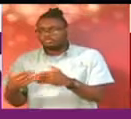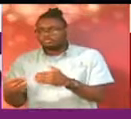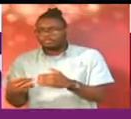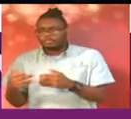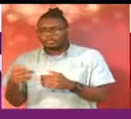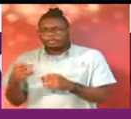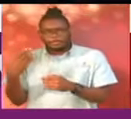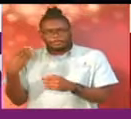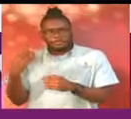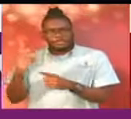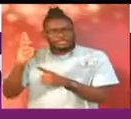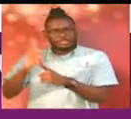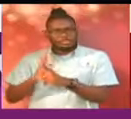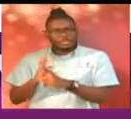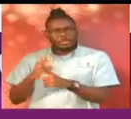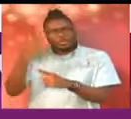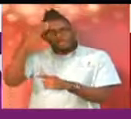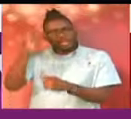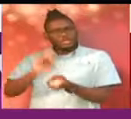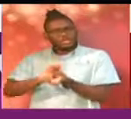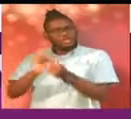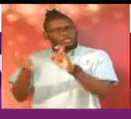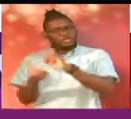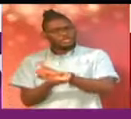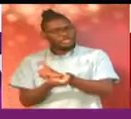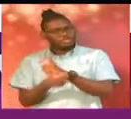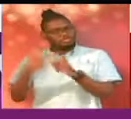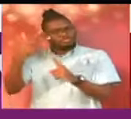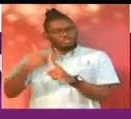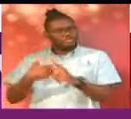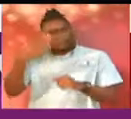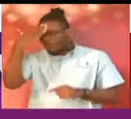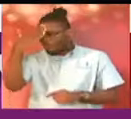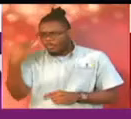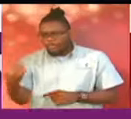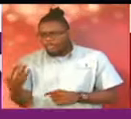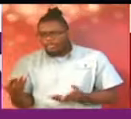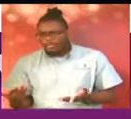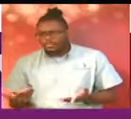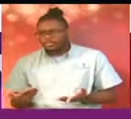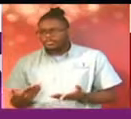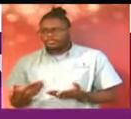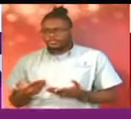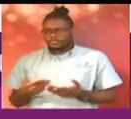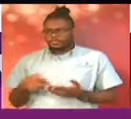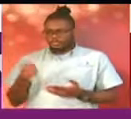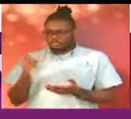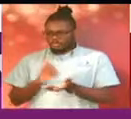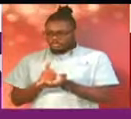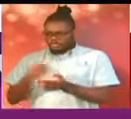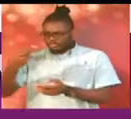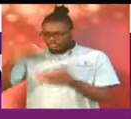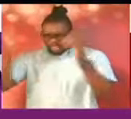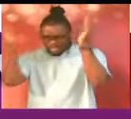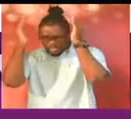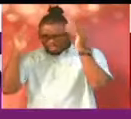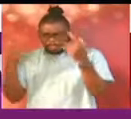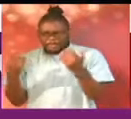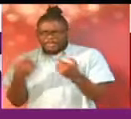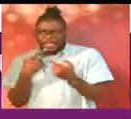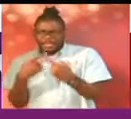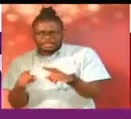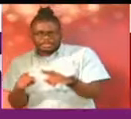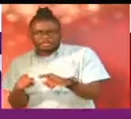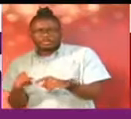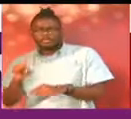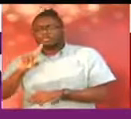have originally thought? That's my first question. And Dr. Hines, I believe you'll be able to answer my second question and to bring